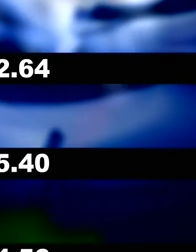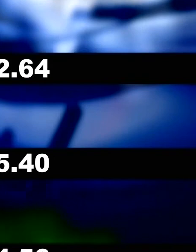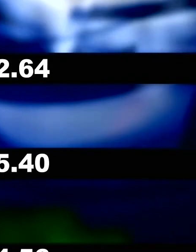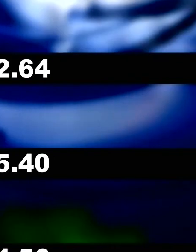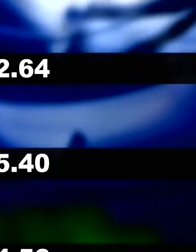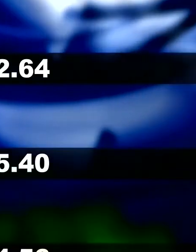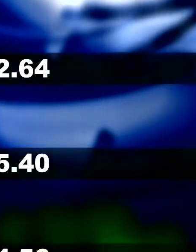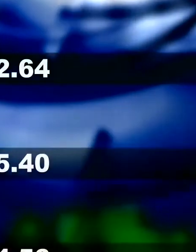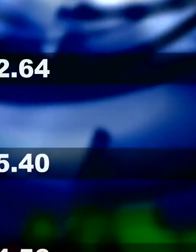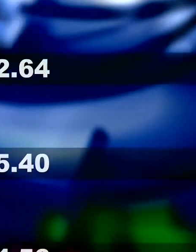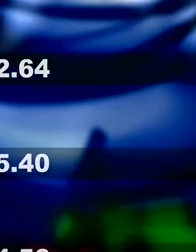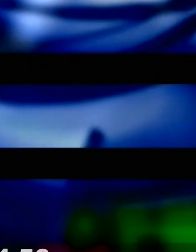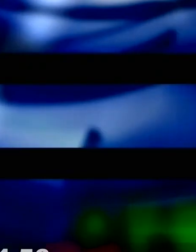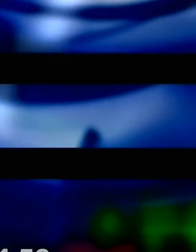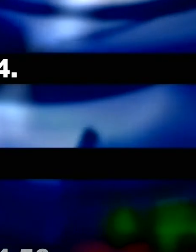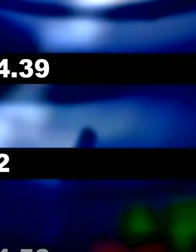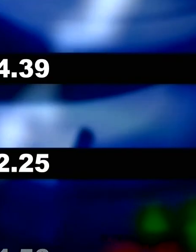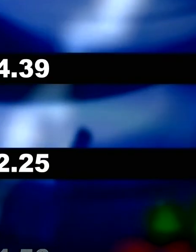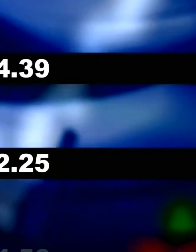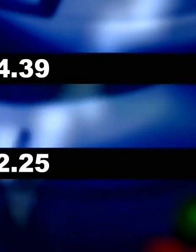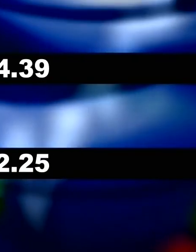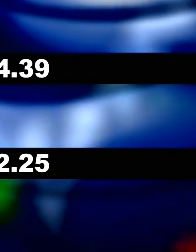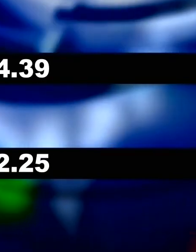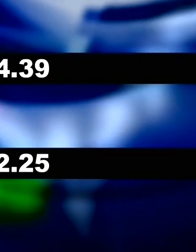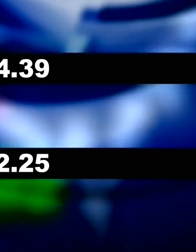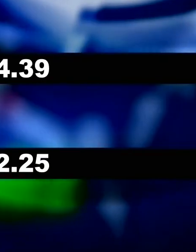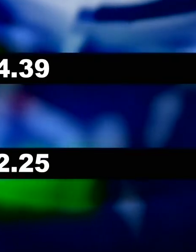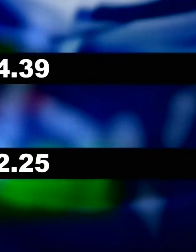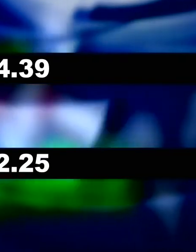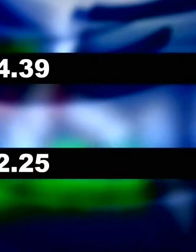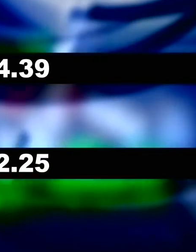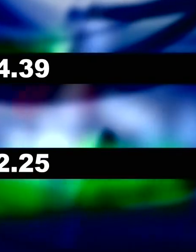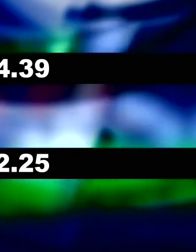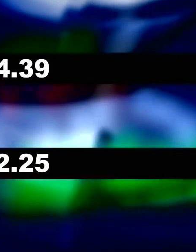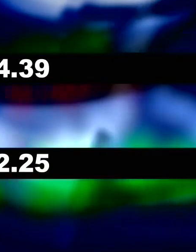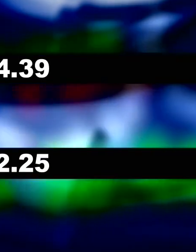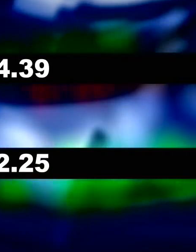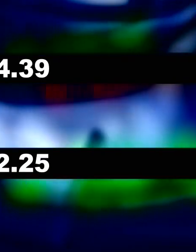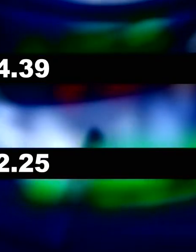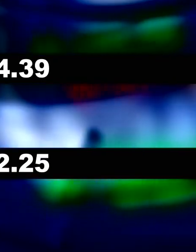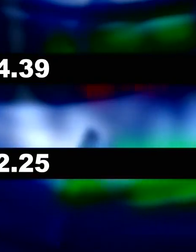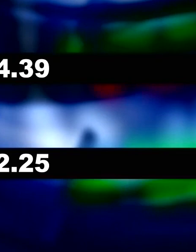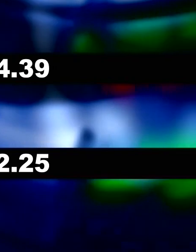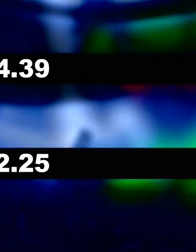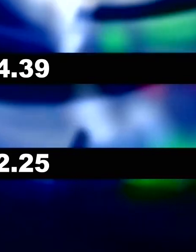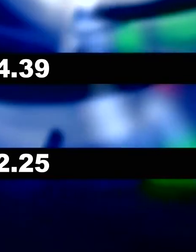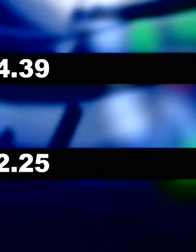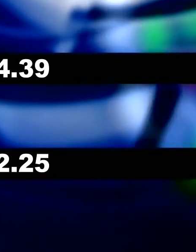$117,042.64. And here in Barbados, Cape Shepherd and Company Limited was the volume leader,